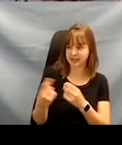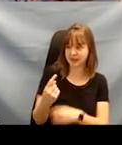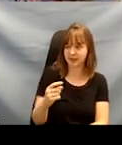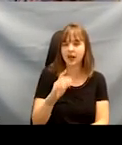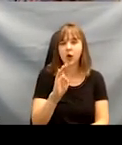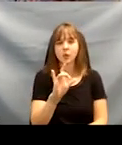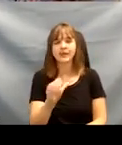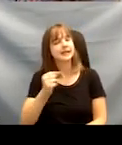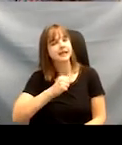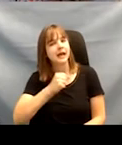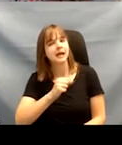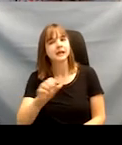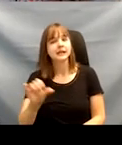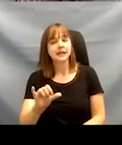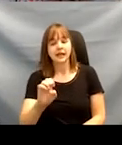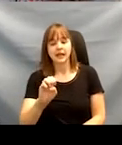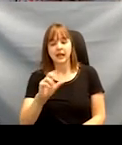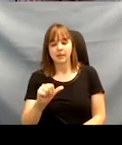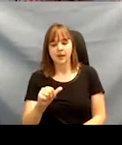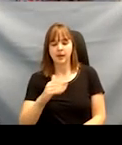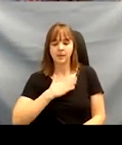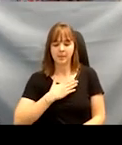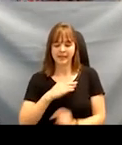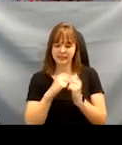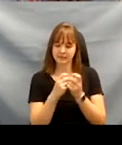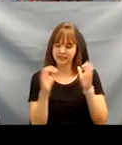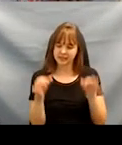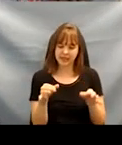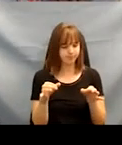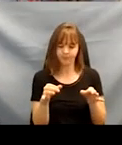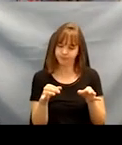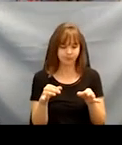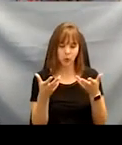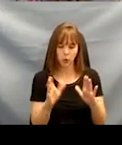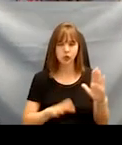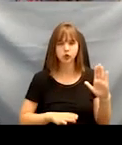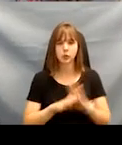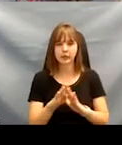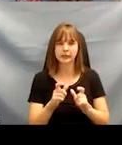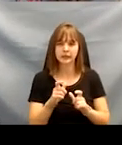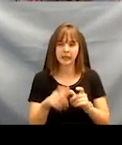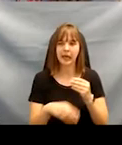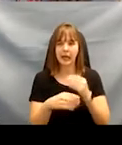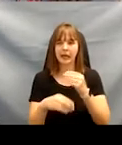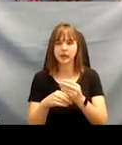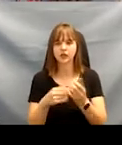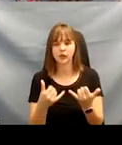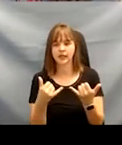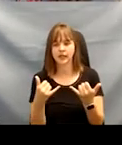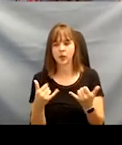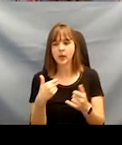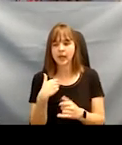my team decided not to scale immediately because we have a team of three